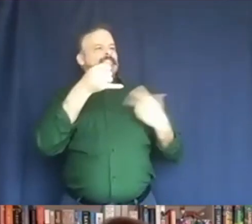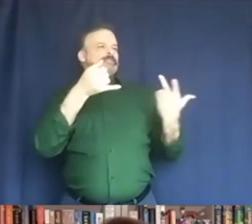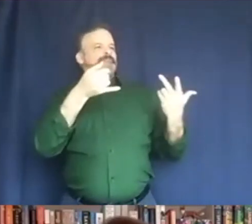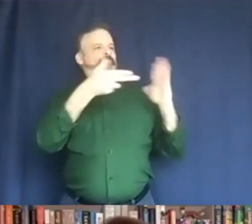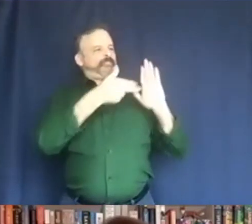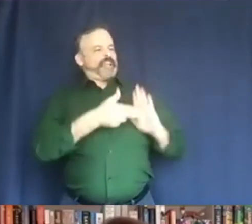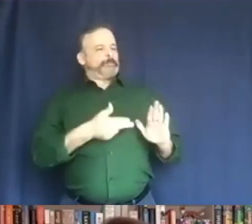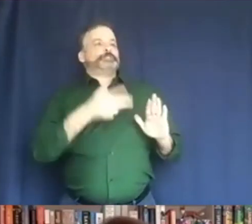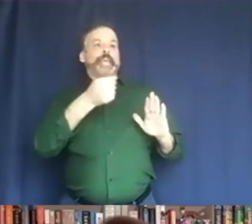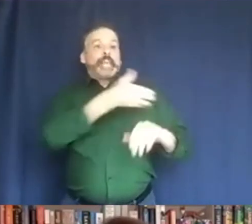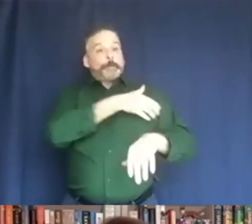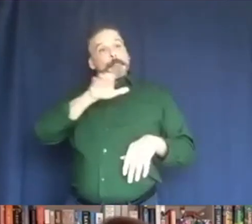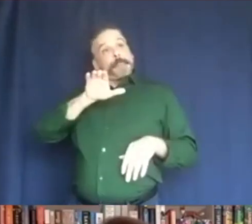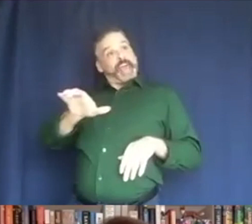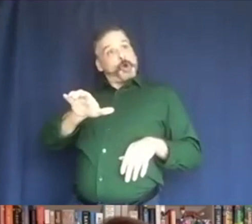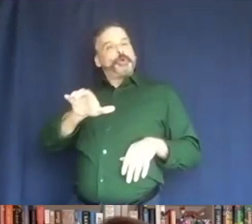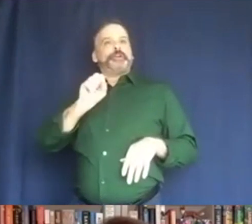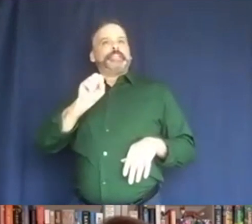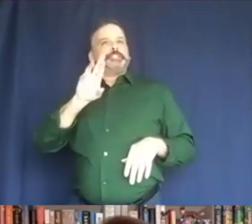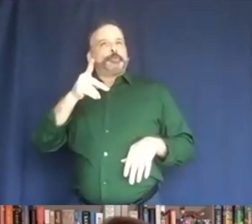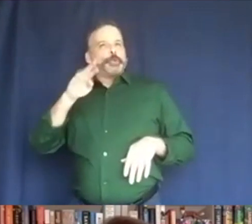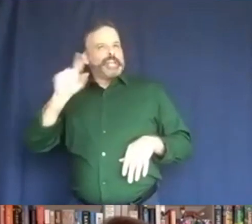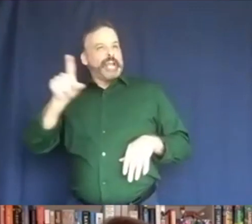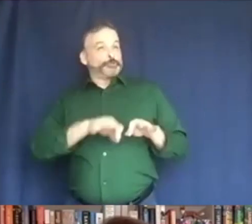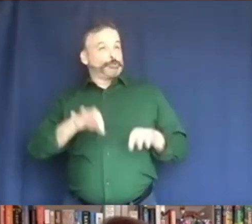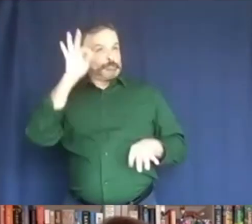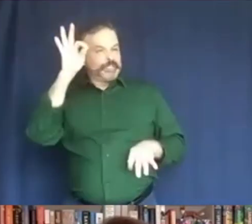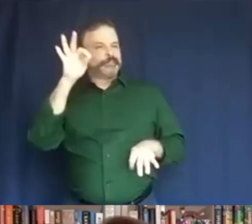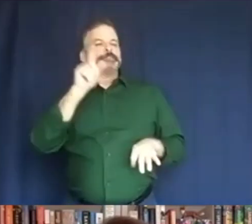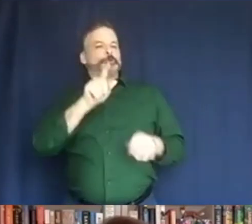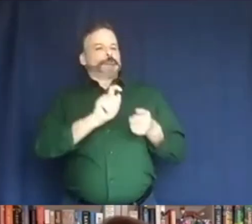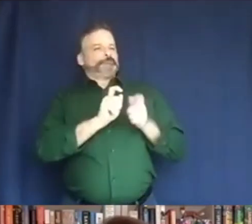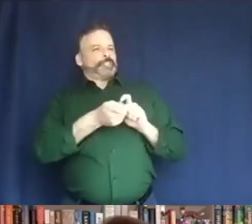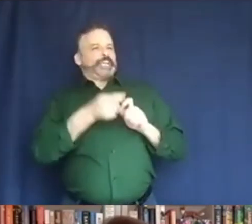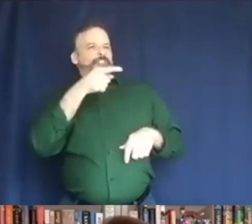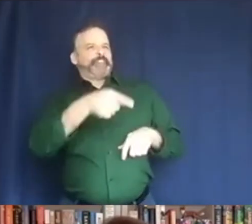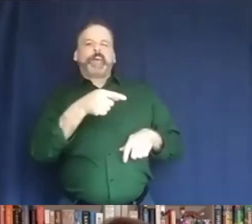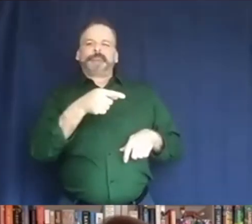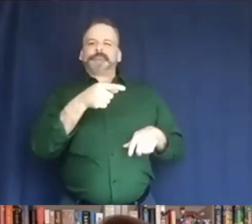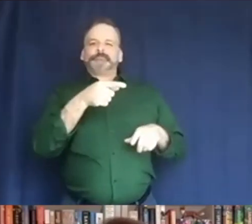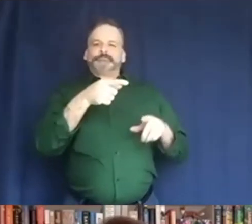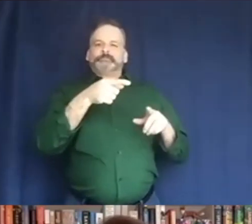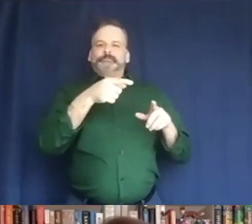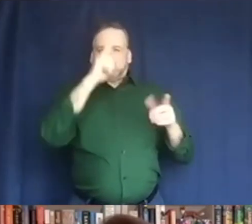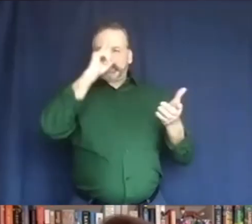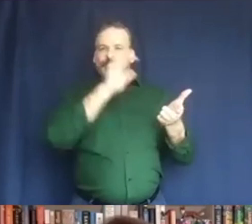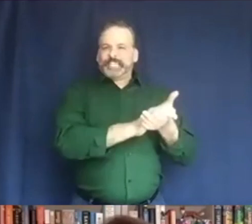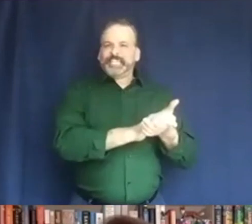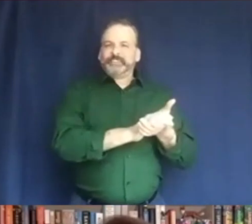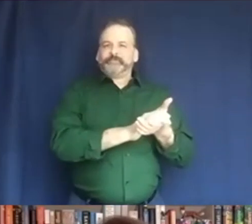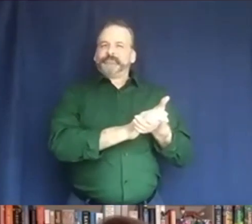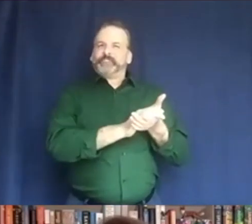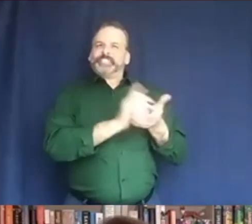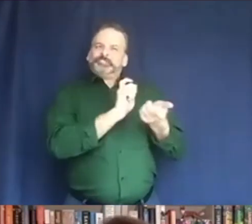way and like subvert that narrative, or to see it as I don't know, like generative, like full of potential,